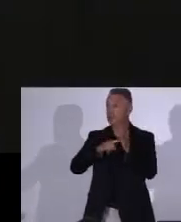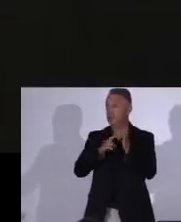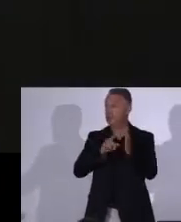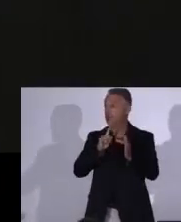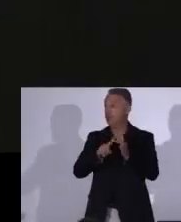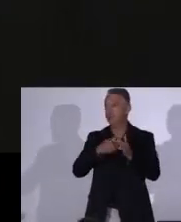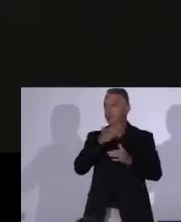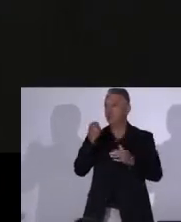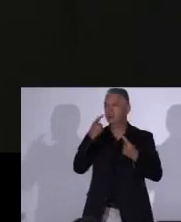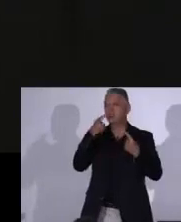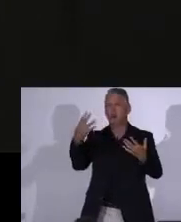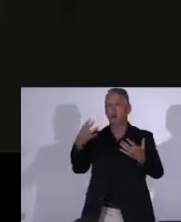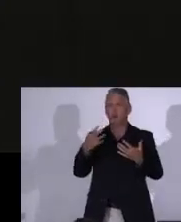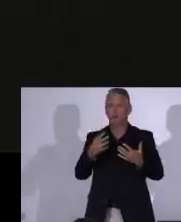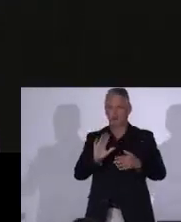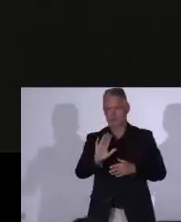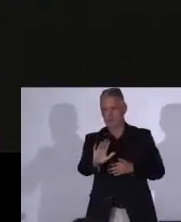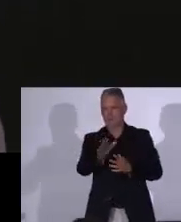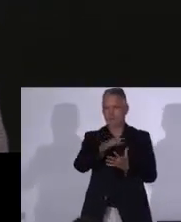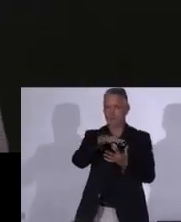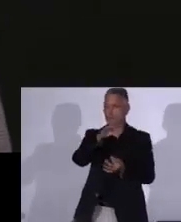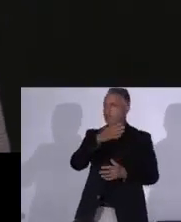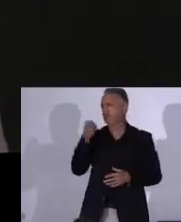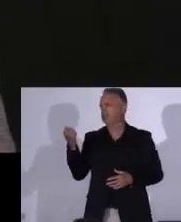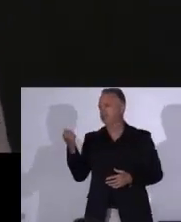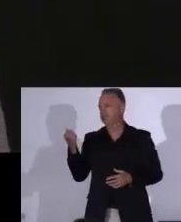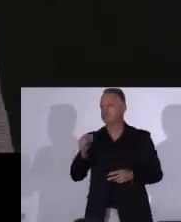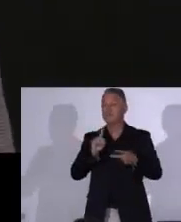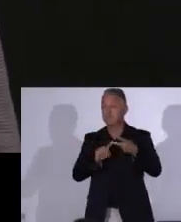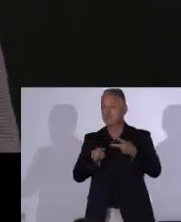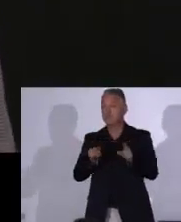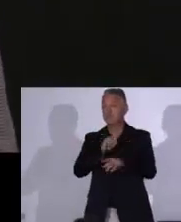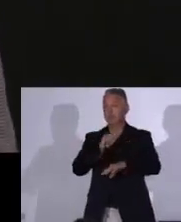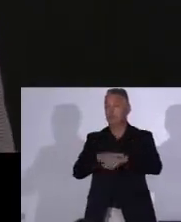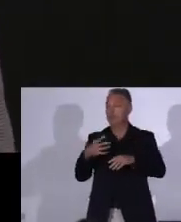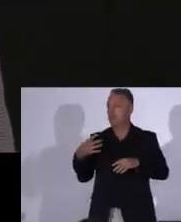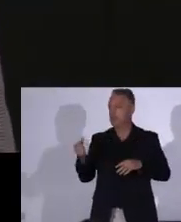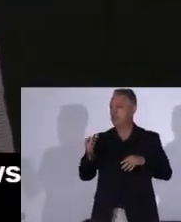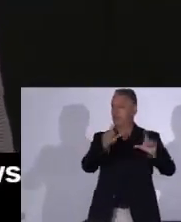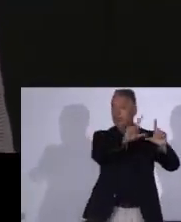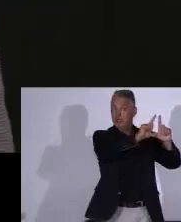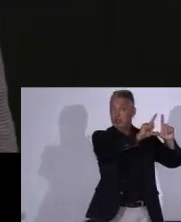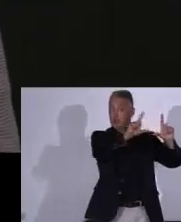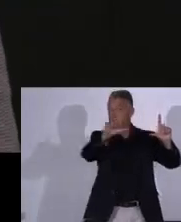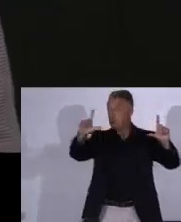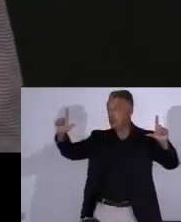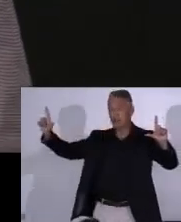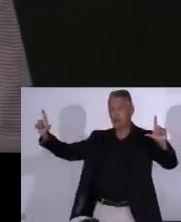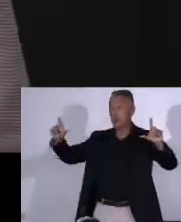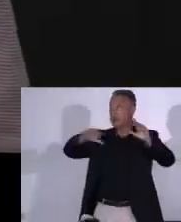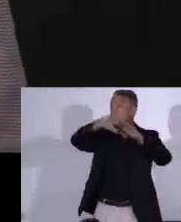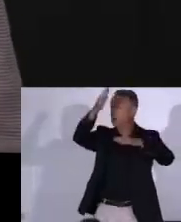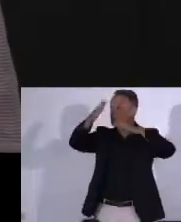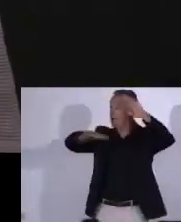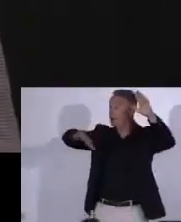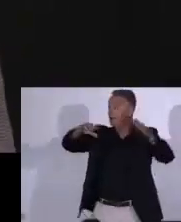the spirit of what they do. Of course, at the same time, it also shows that incredible scenery of the Alpine region,